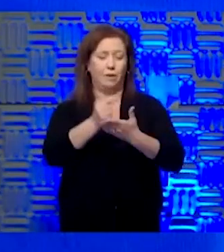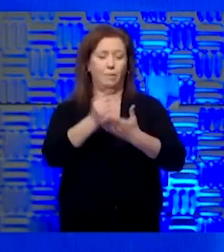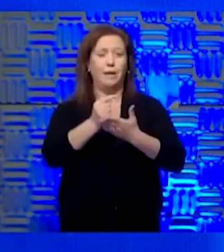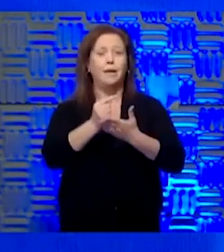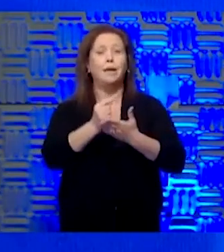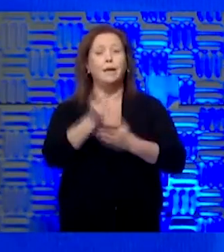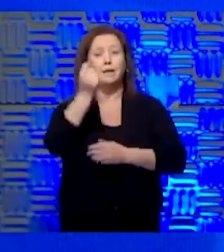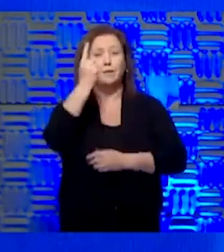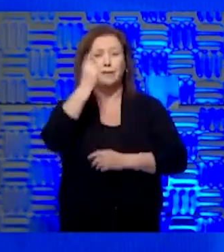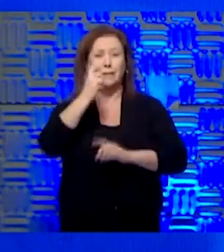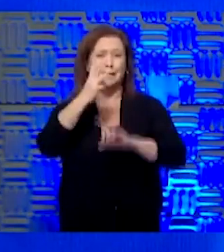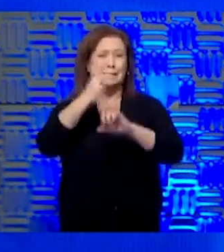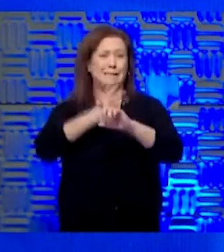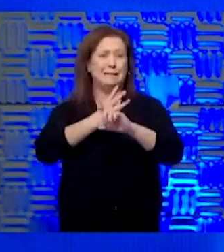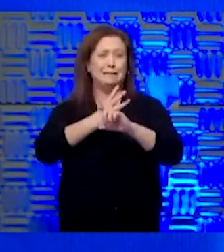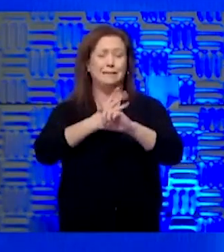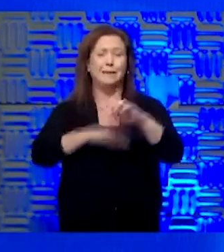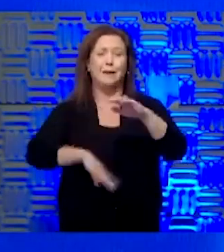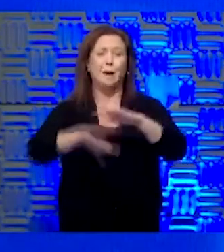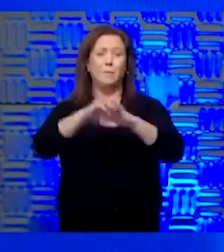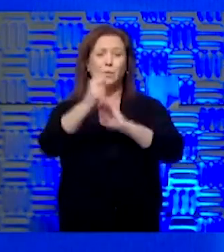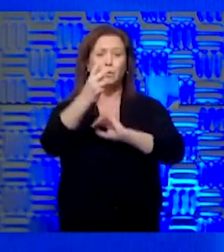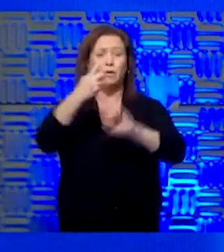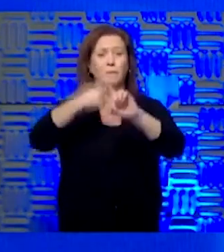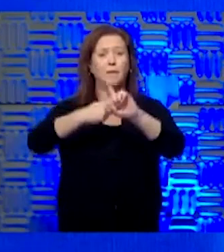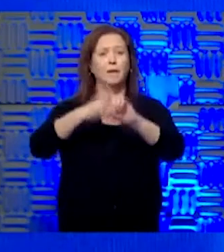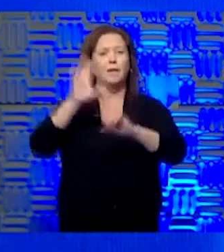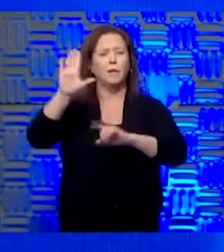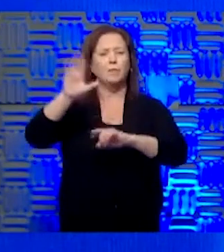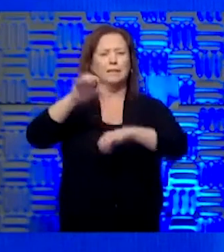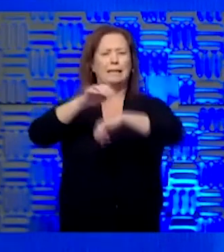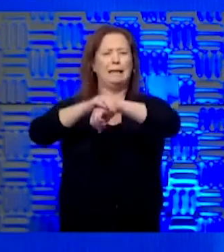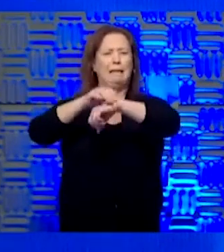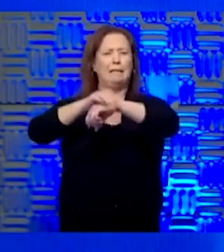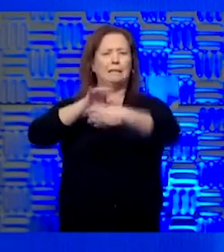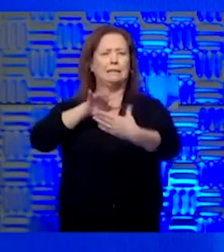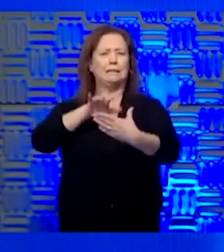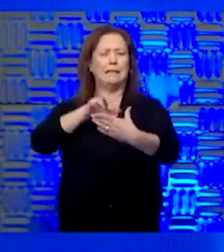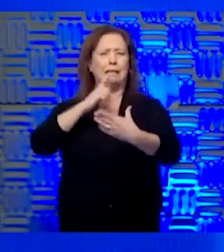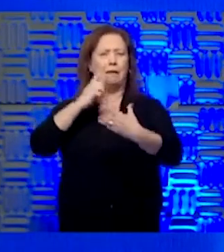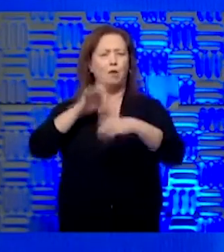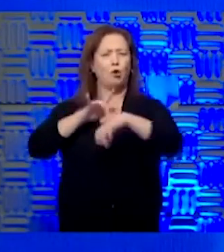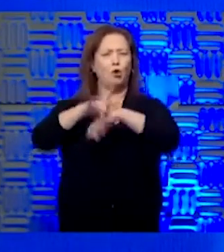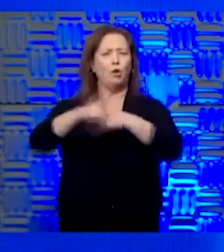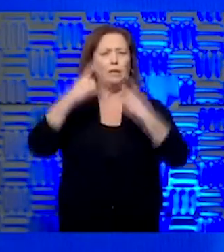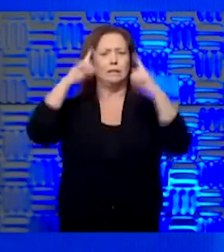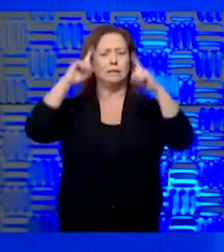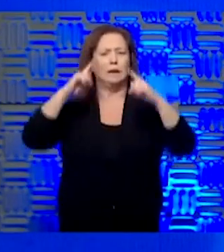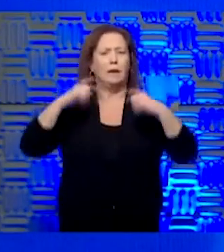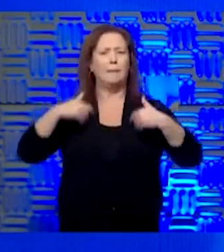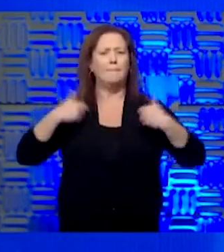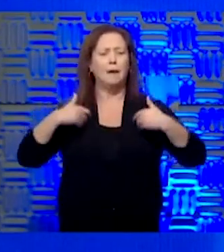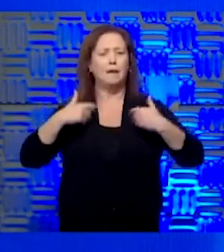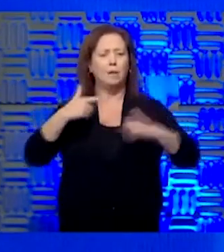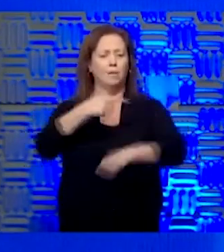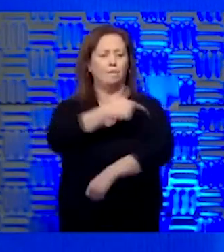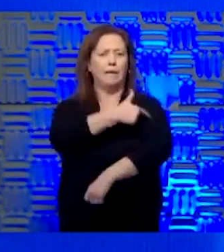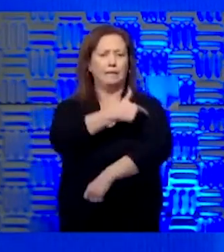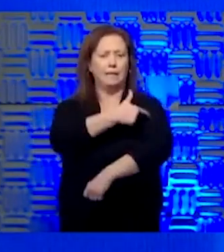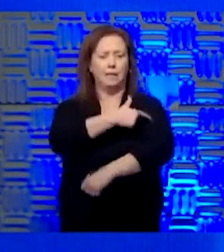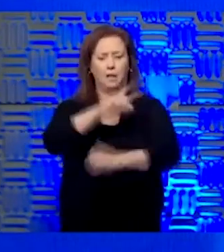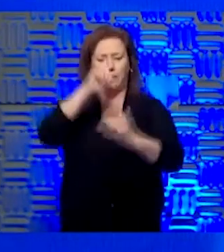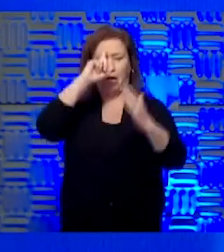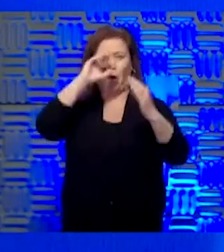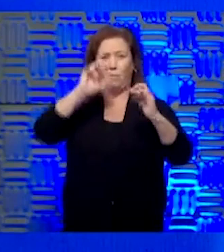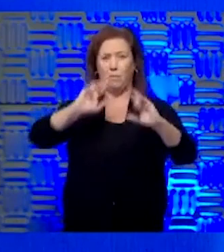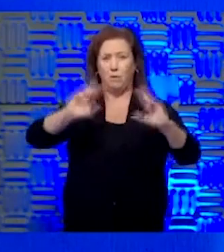mean, there was a group yesterday out of Oxford, England, reporting that they had early success in a monkey model with a vaccination. They hope they could be